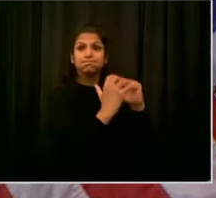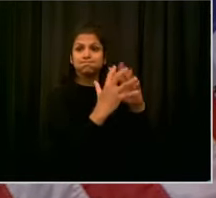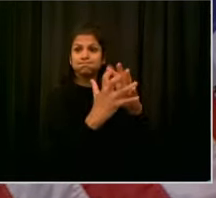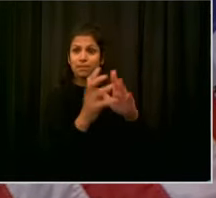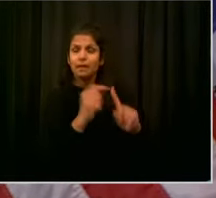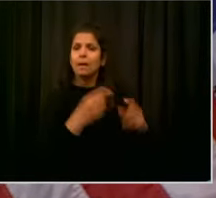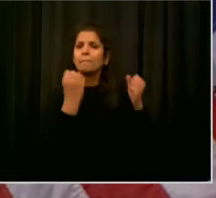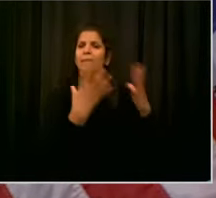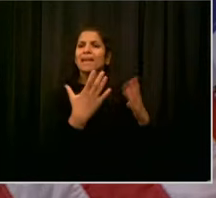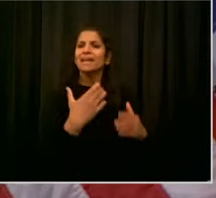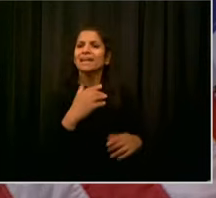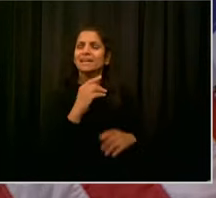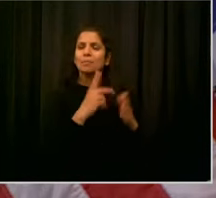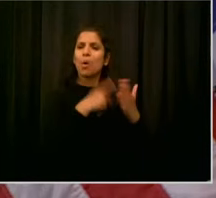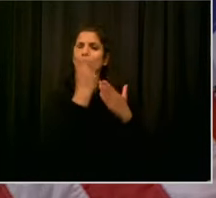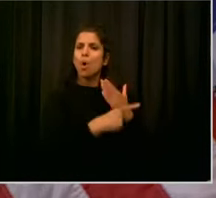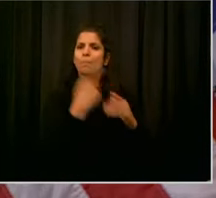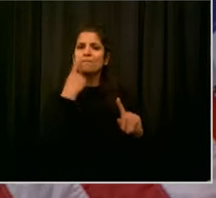90s is still true today.